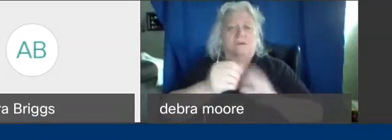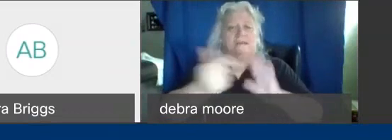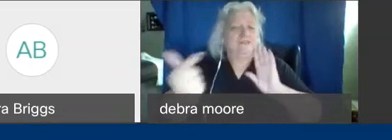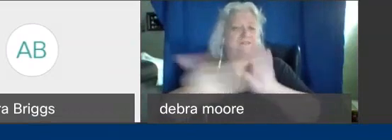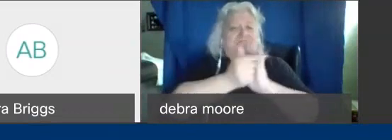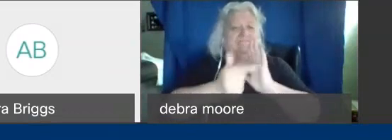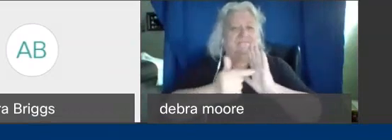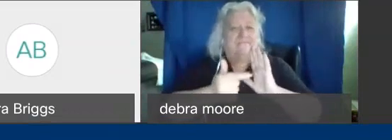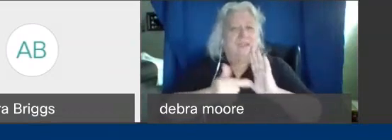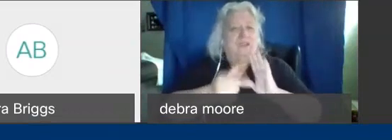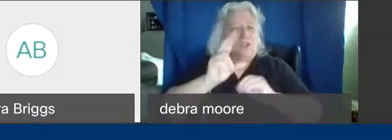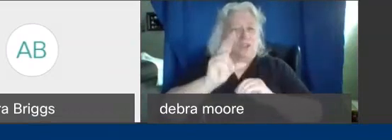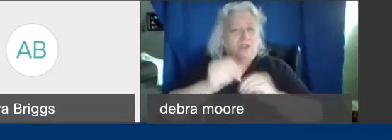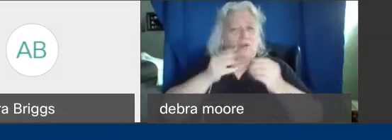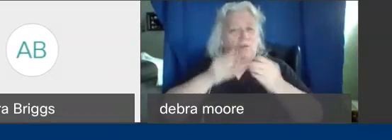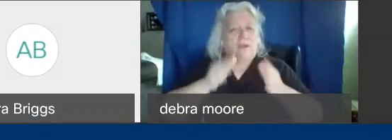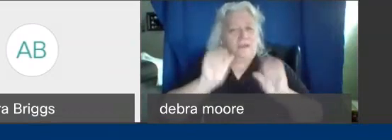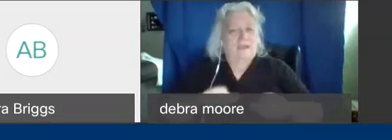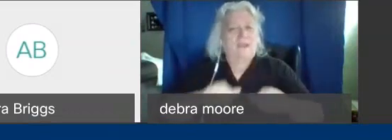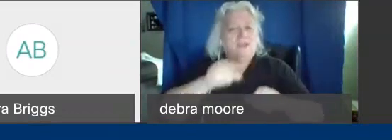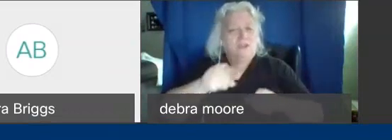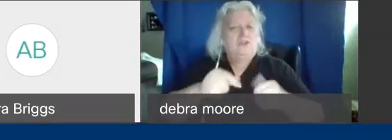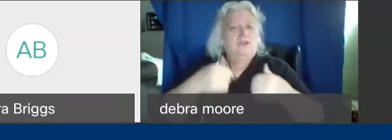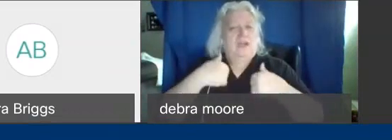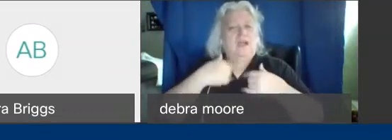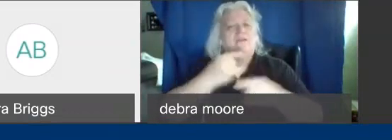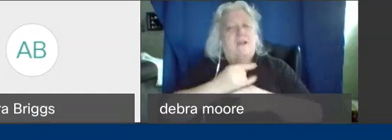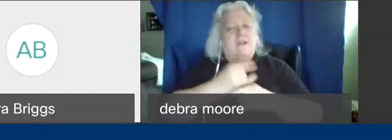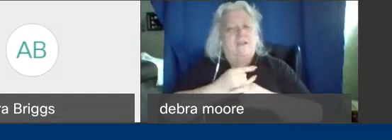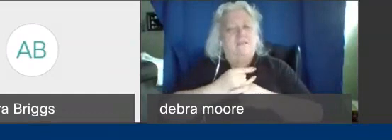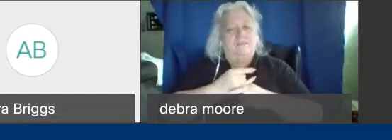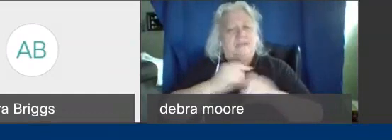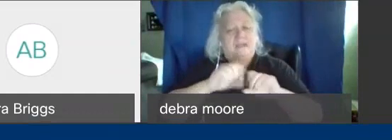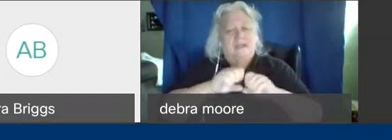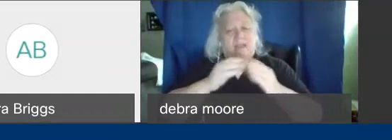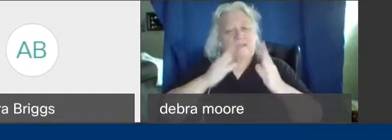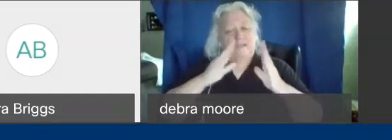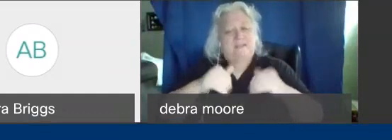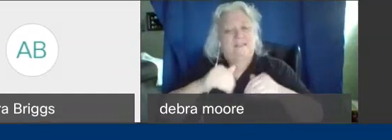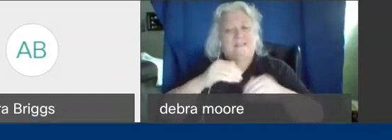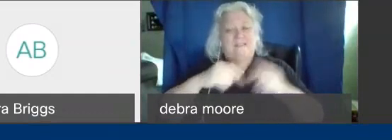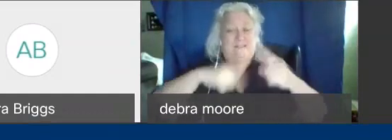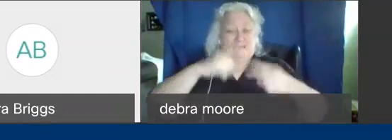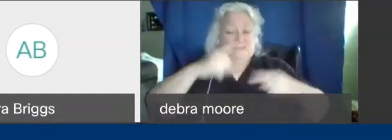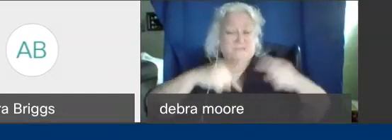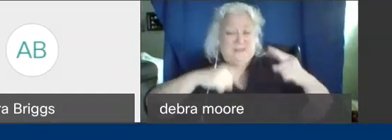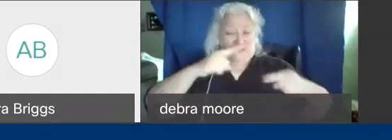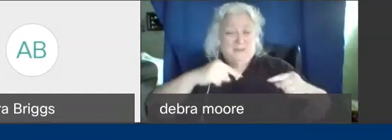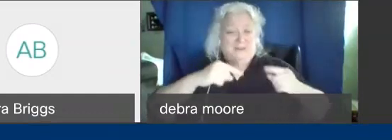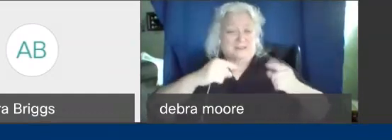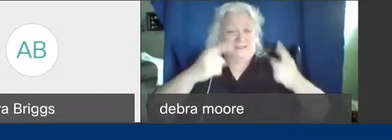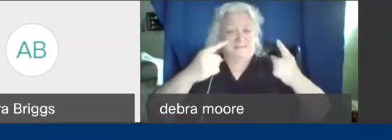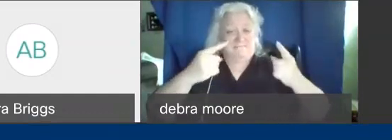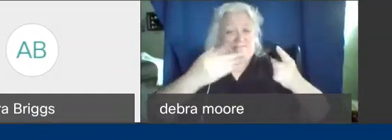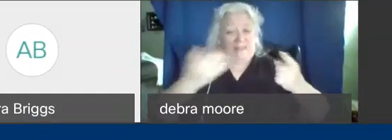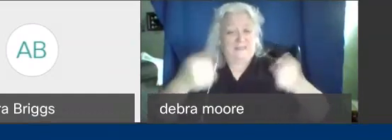So if they have any little bit of alcohol in their system, there's different consequences listed here